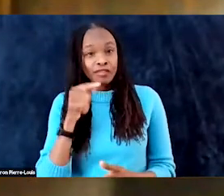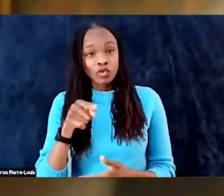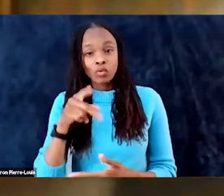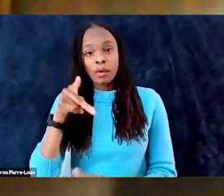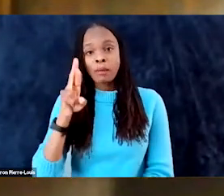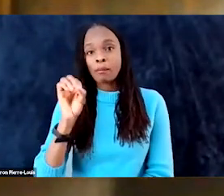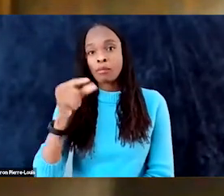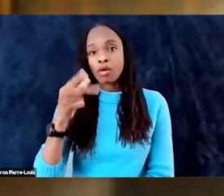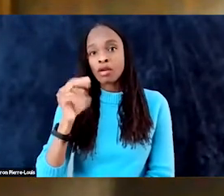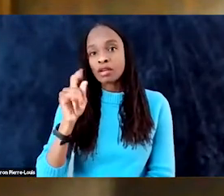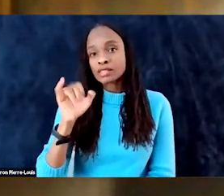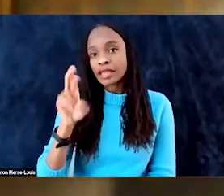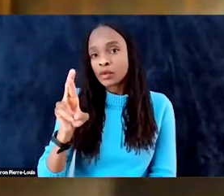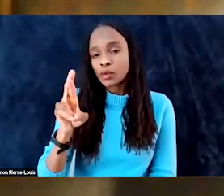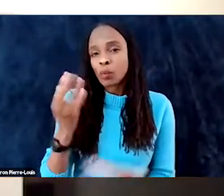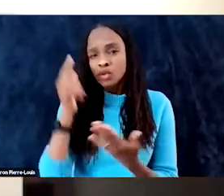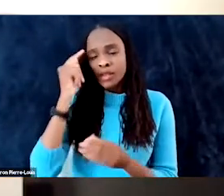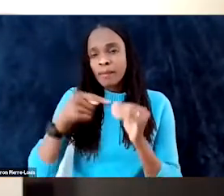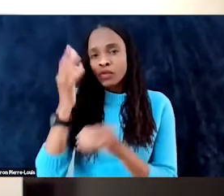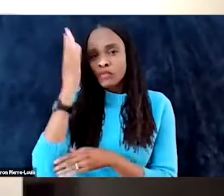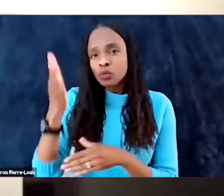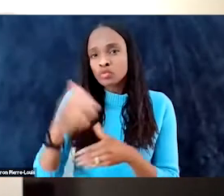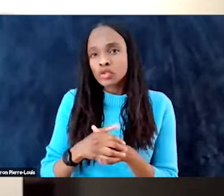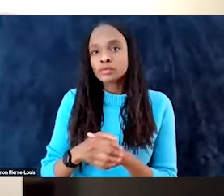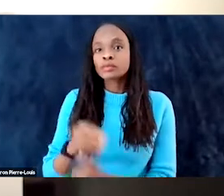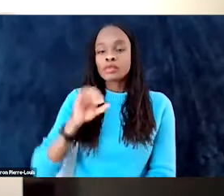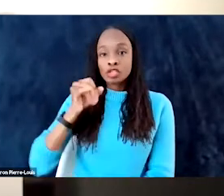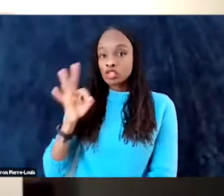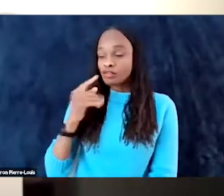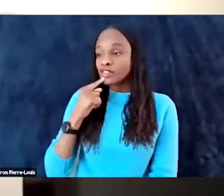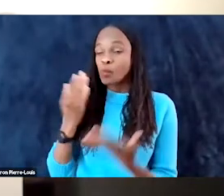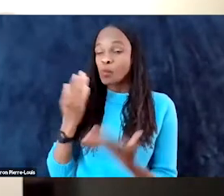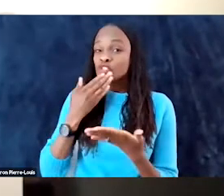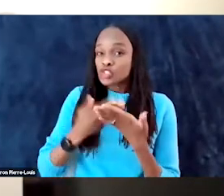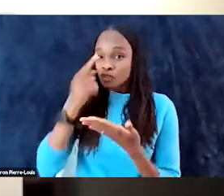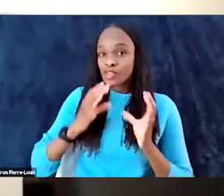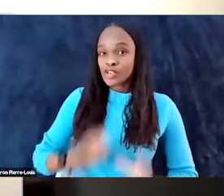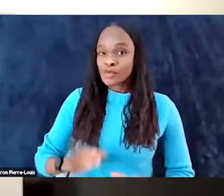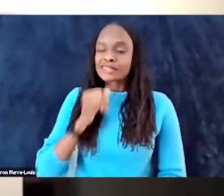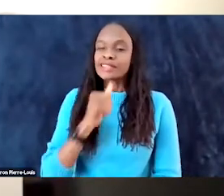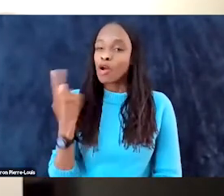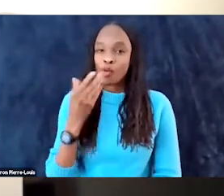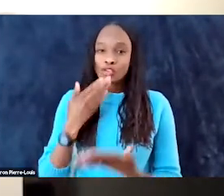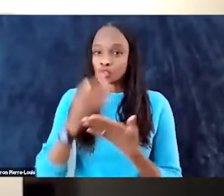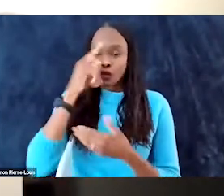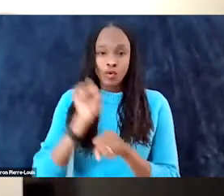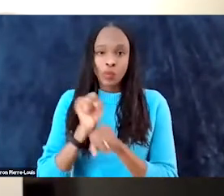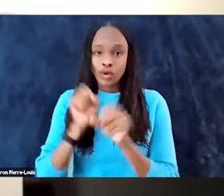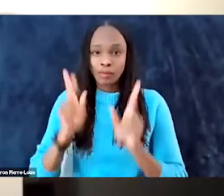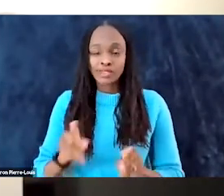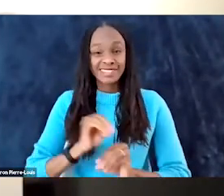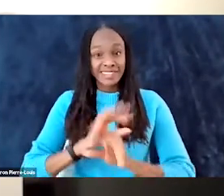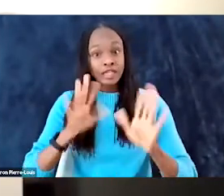prognosticator, what do you think holds the future? Oh, what's good for the consumer is not always good for the working person. Clearly,